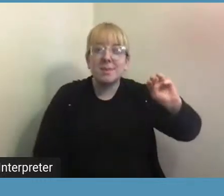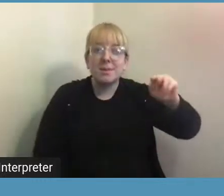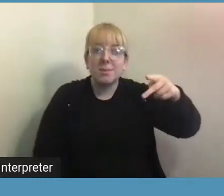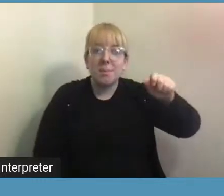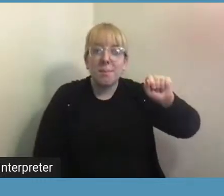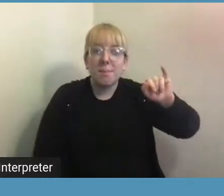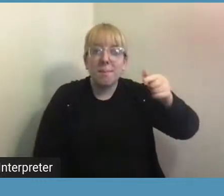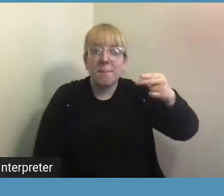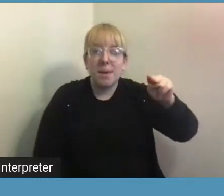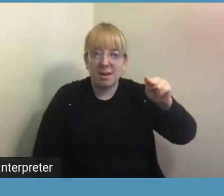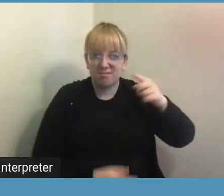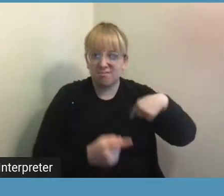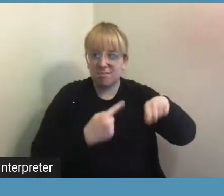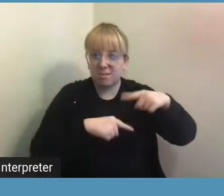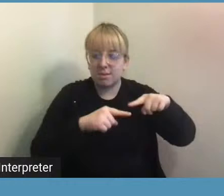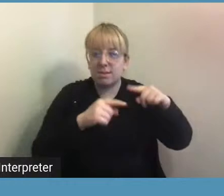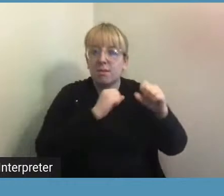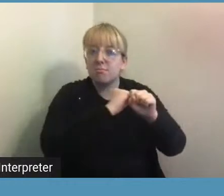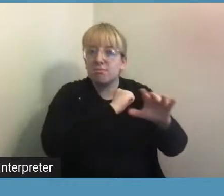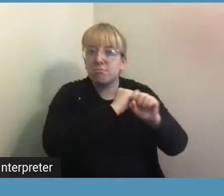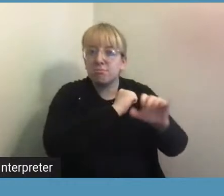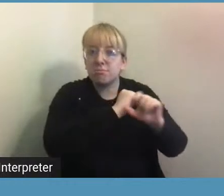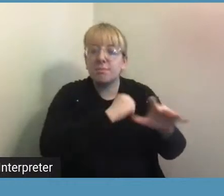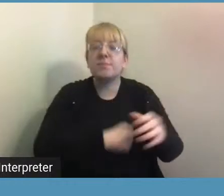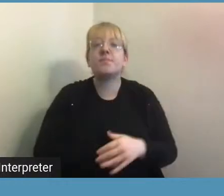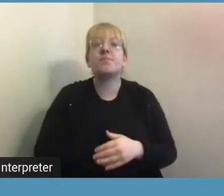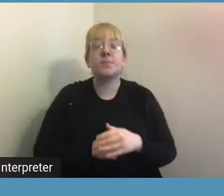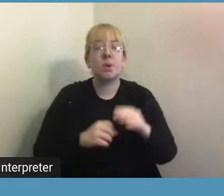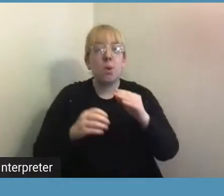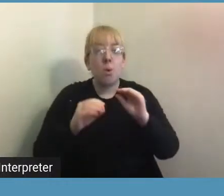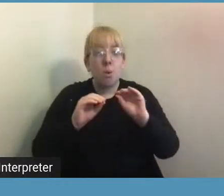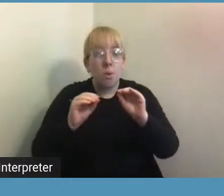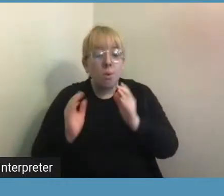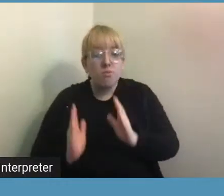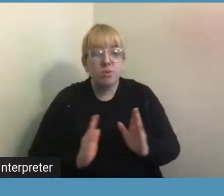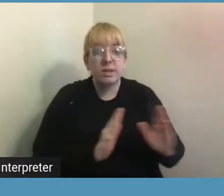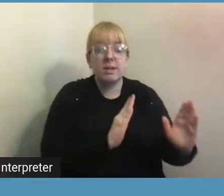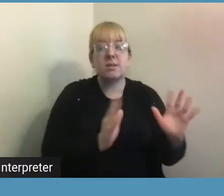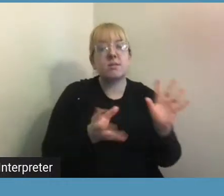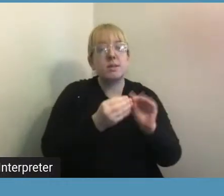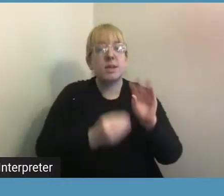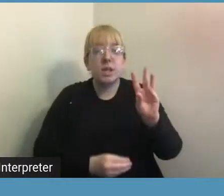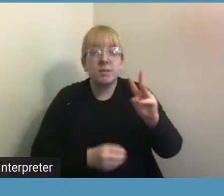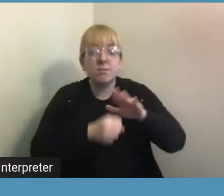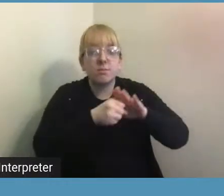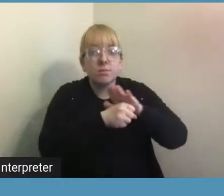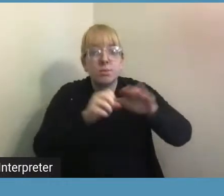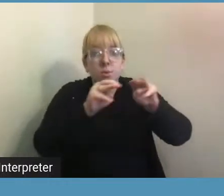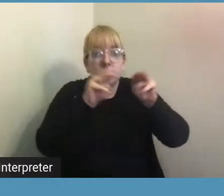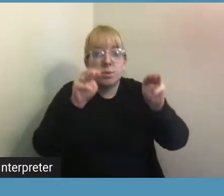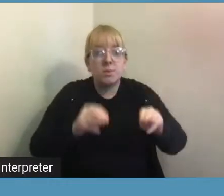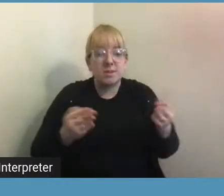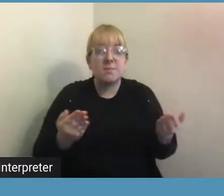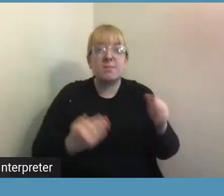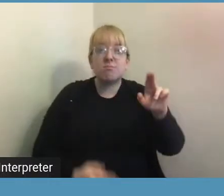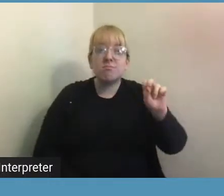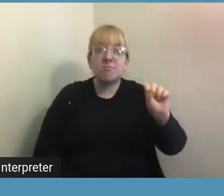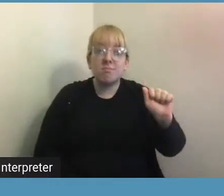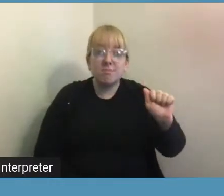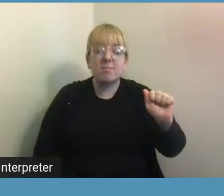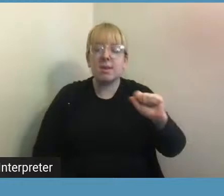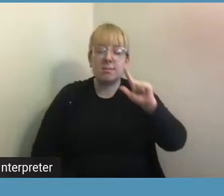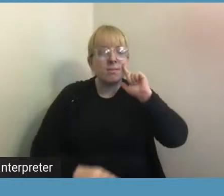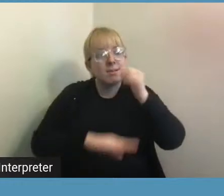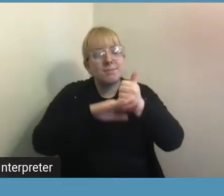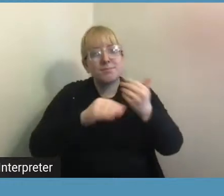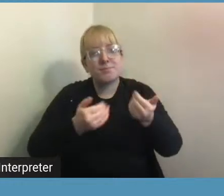nationwide initiative organized by the 6 U.S. regional museum associations and dedicated to providing free, self-paced training